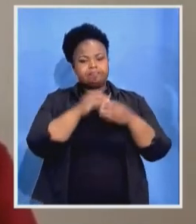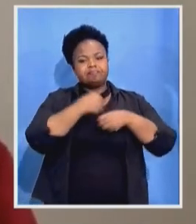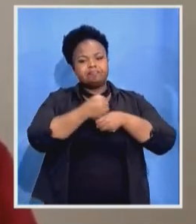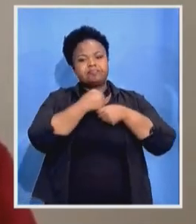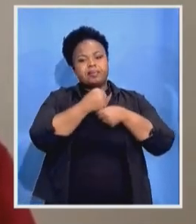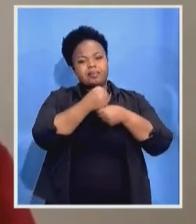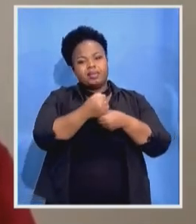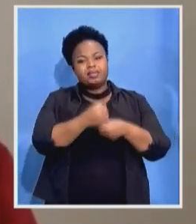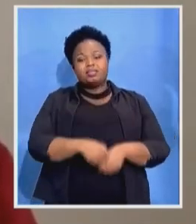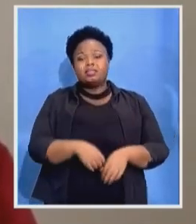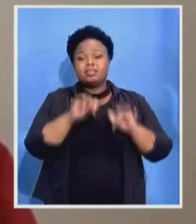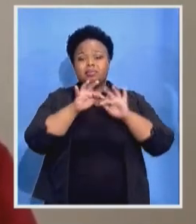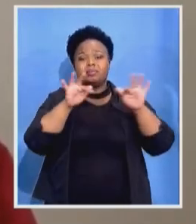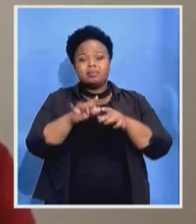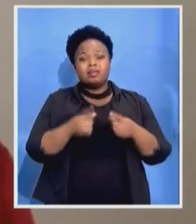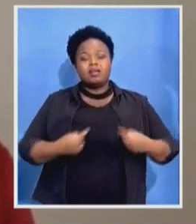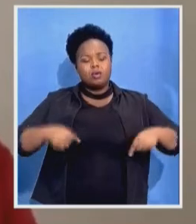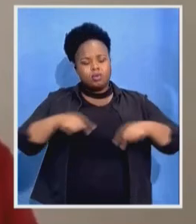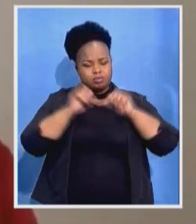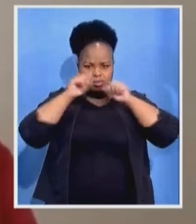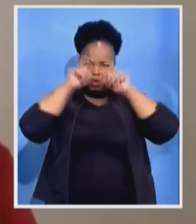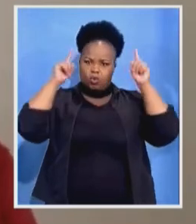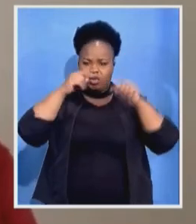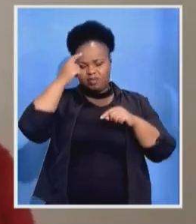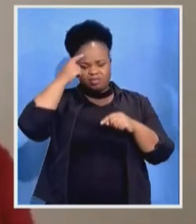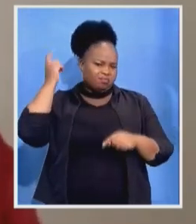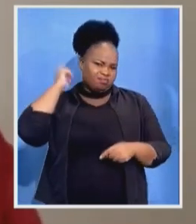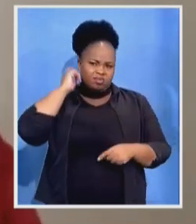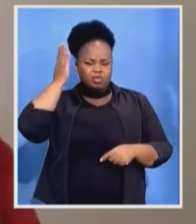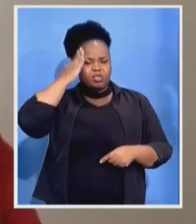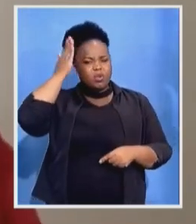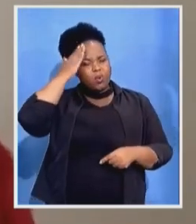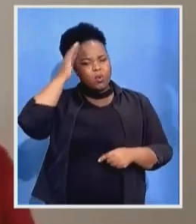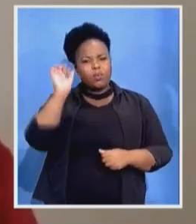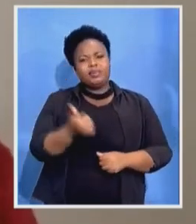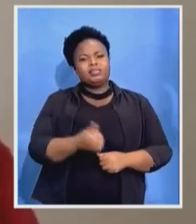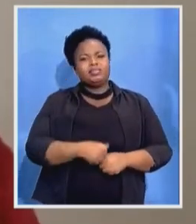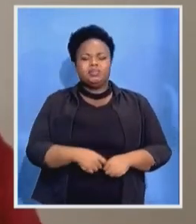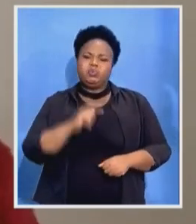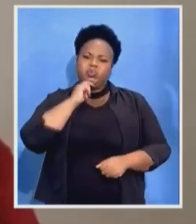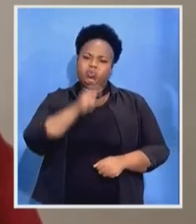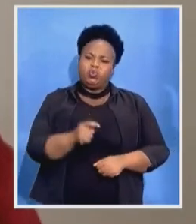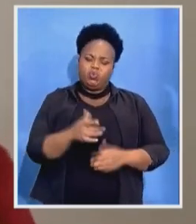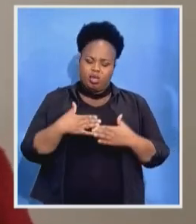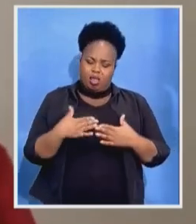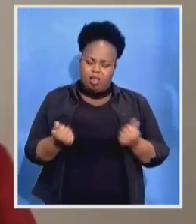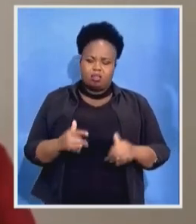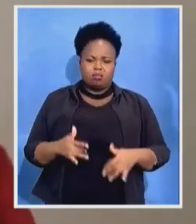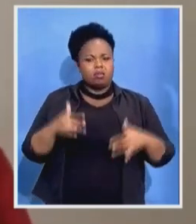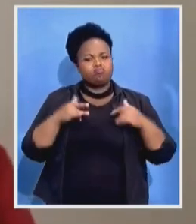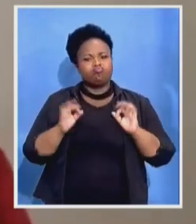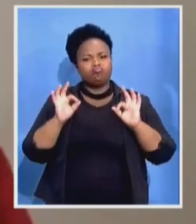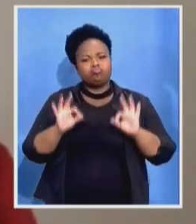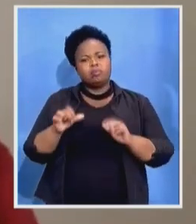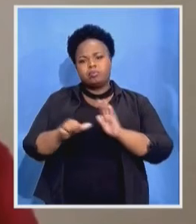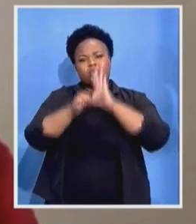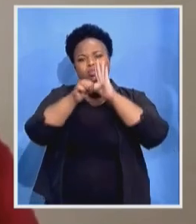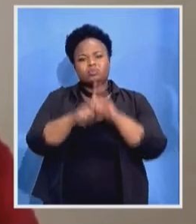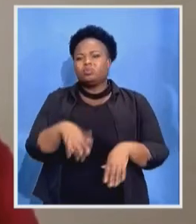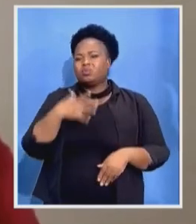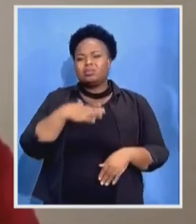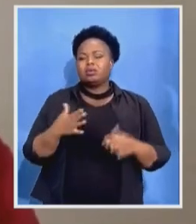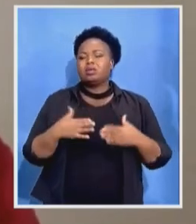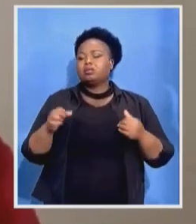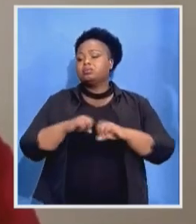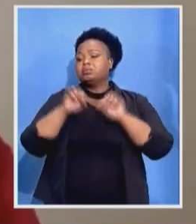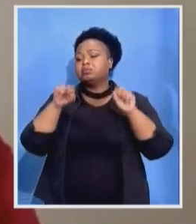that it's very important to live healthy lives. We don't want a health system that is only good